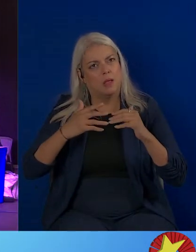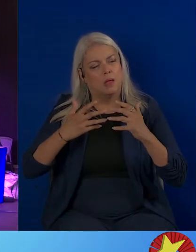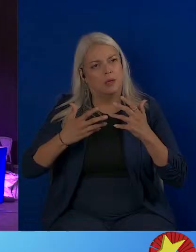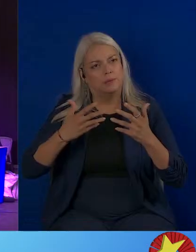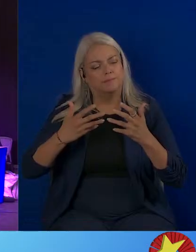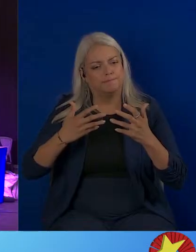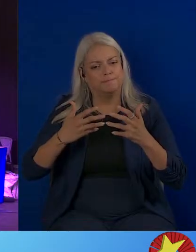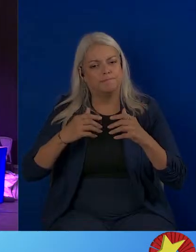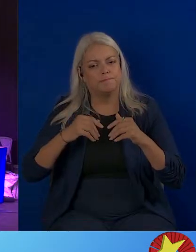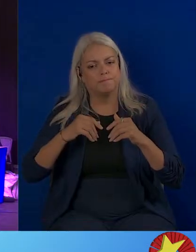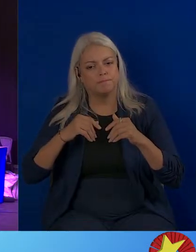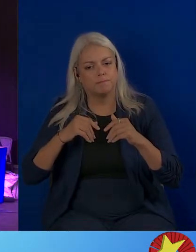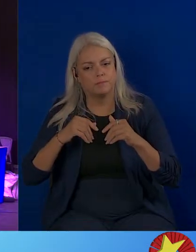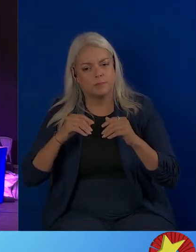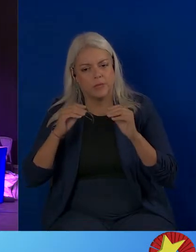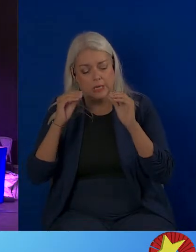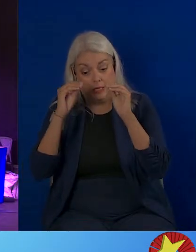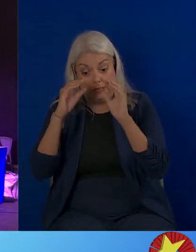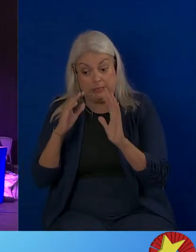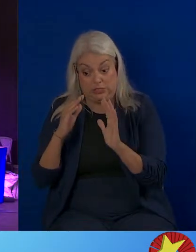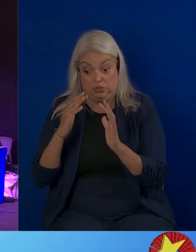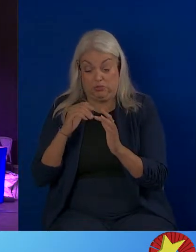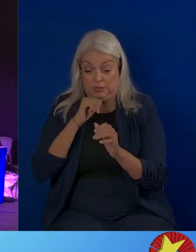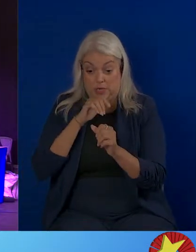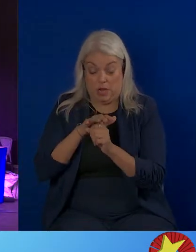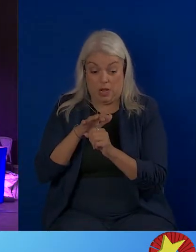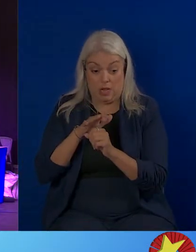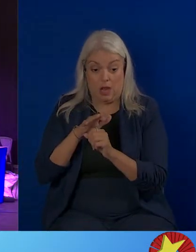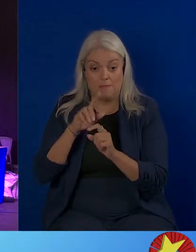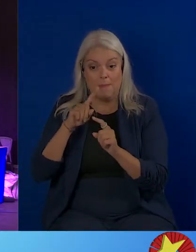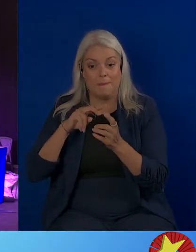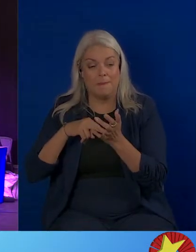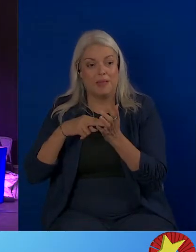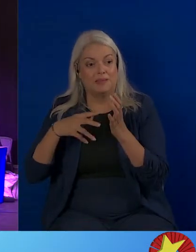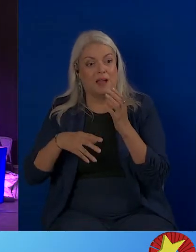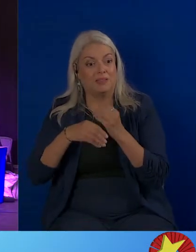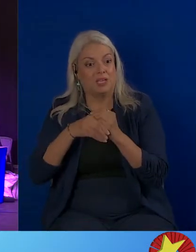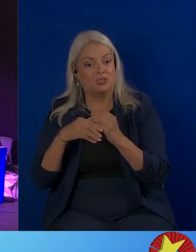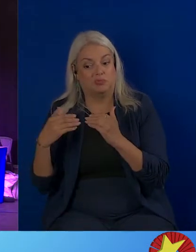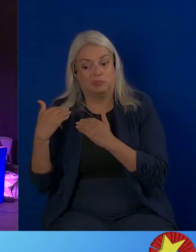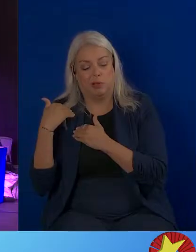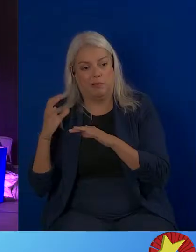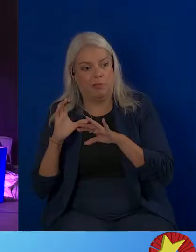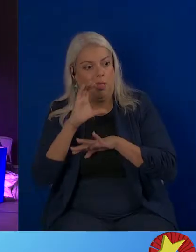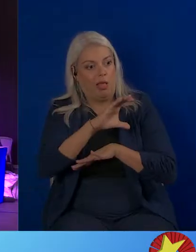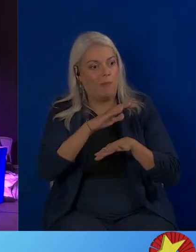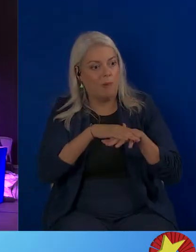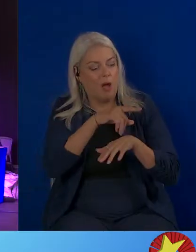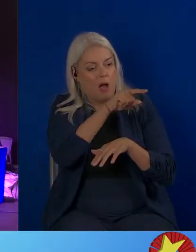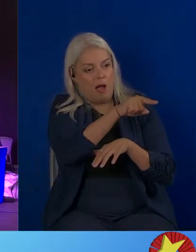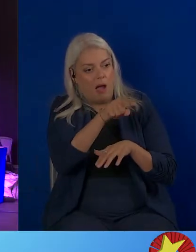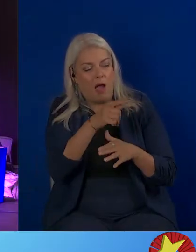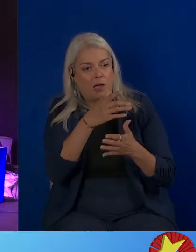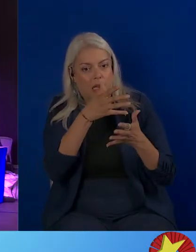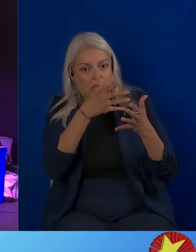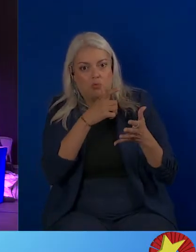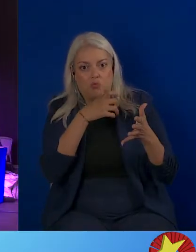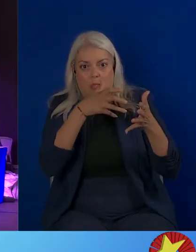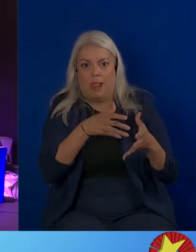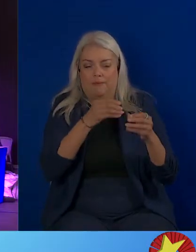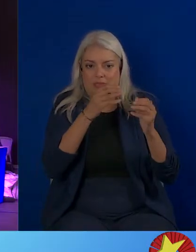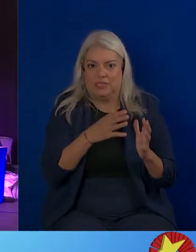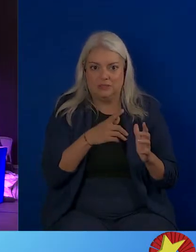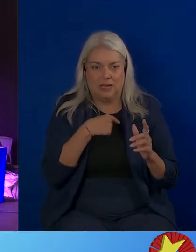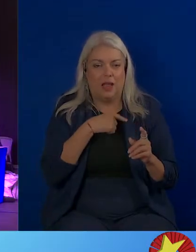and the burden, the additional burden that's going onto the teaching staff that we have, and avoiding that burnout that would result when we